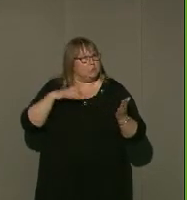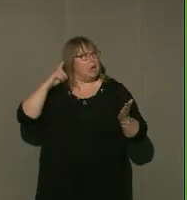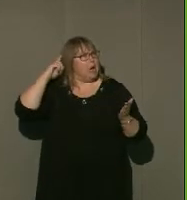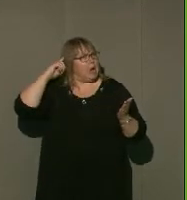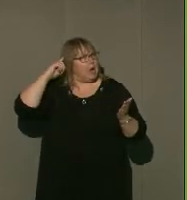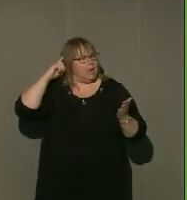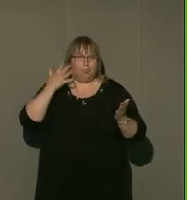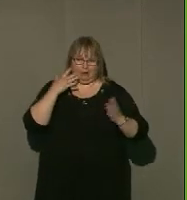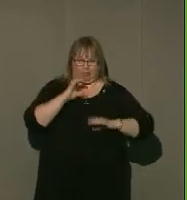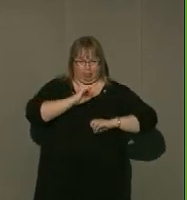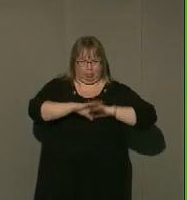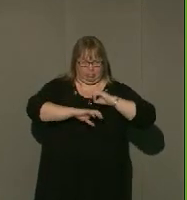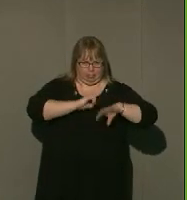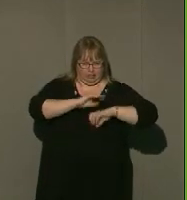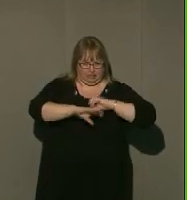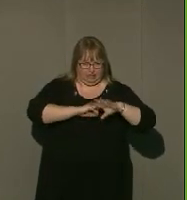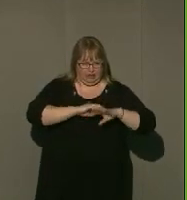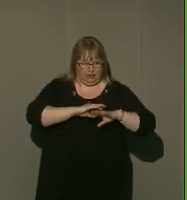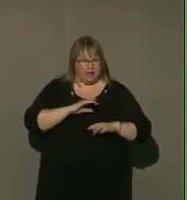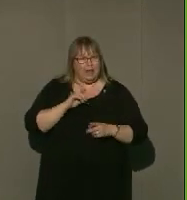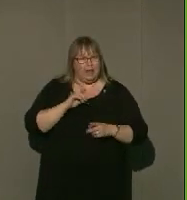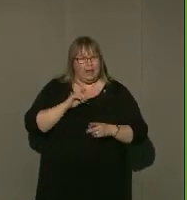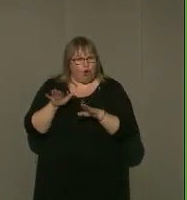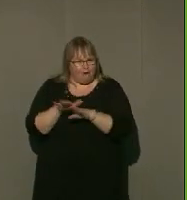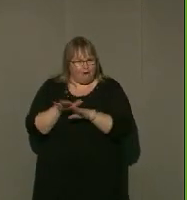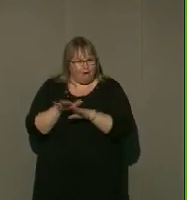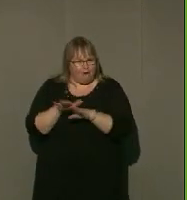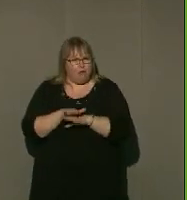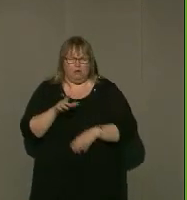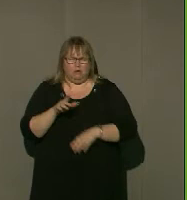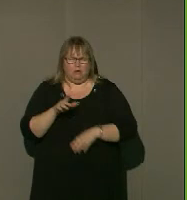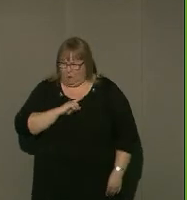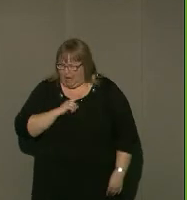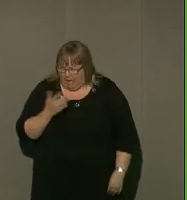when you're explaining stuff to conference, you answer the so what question.